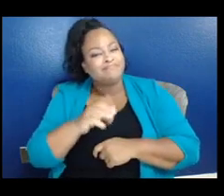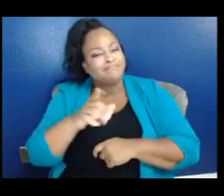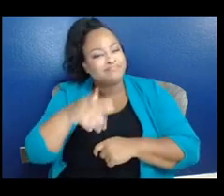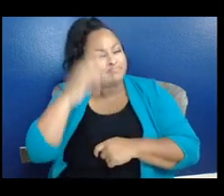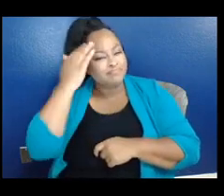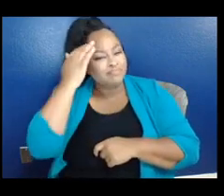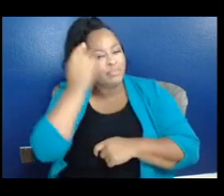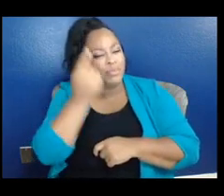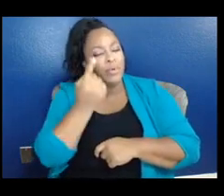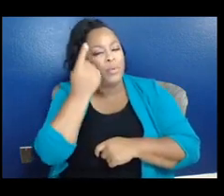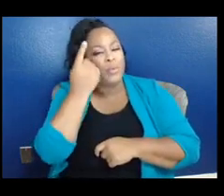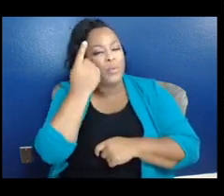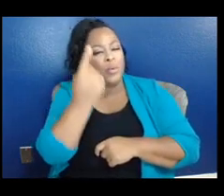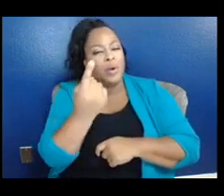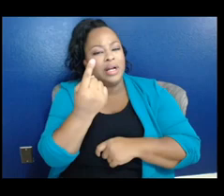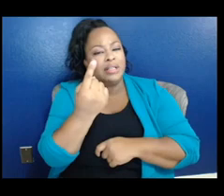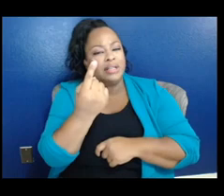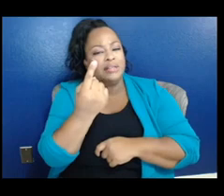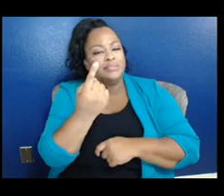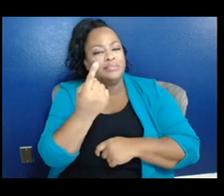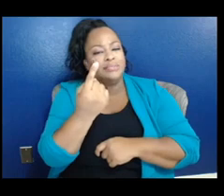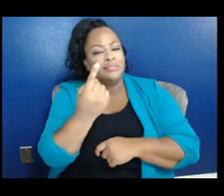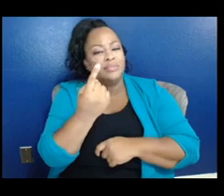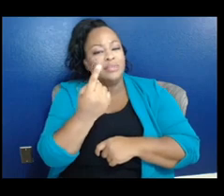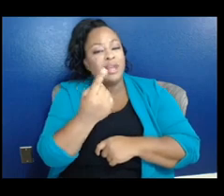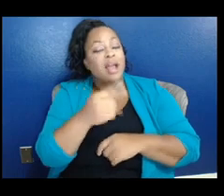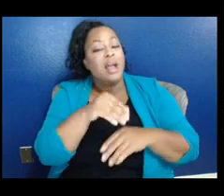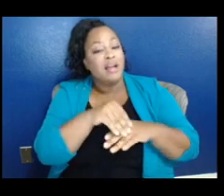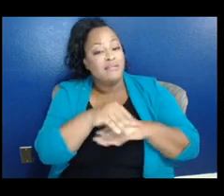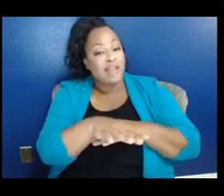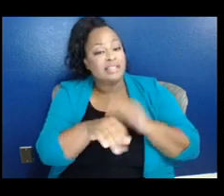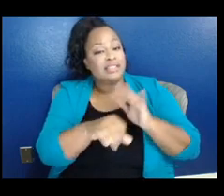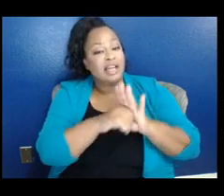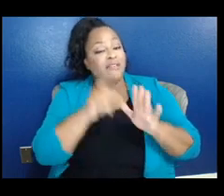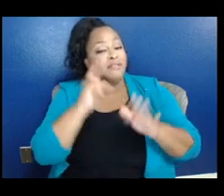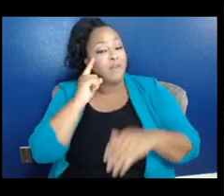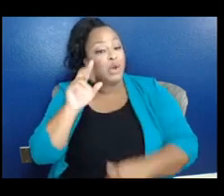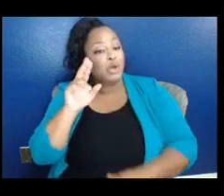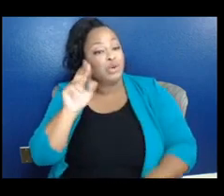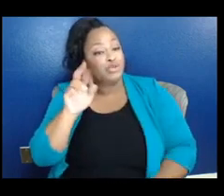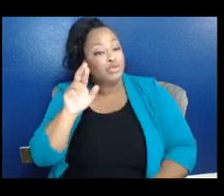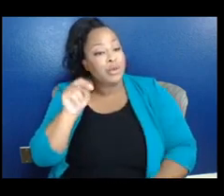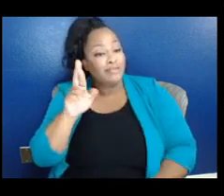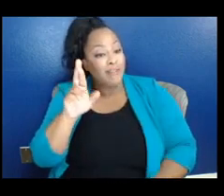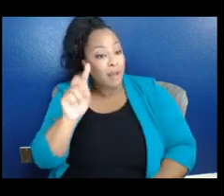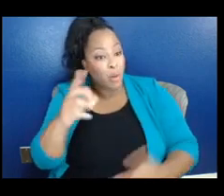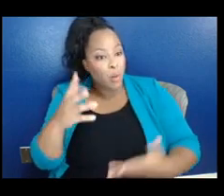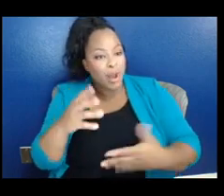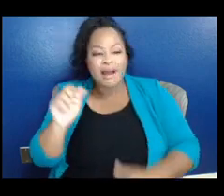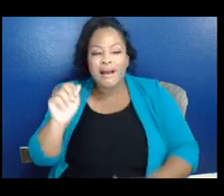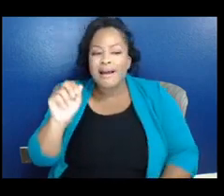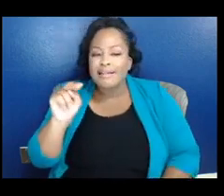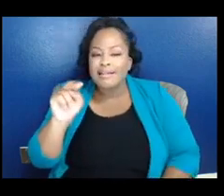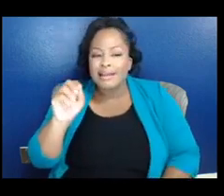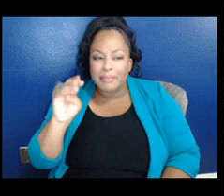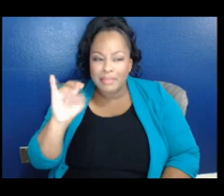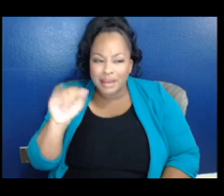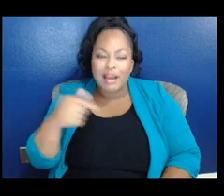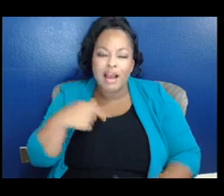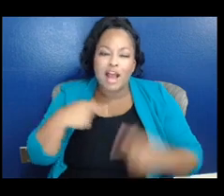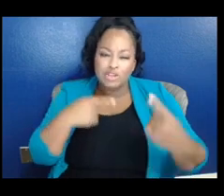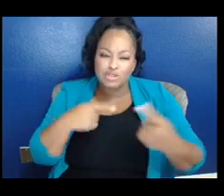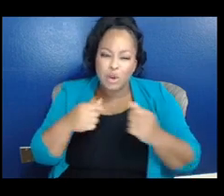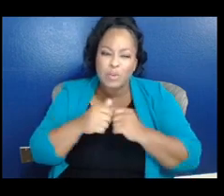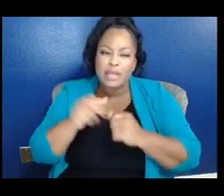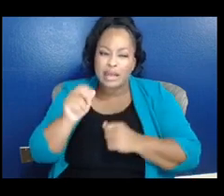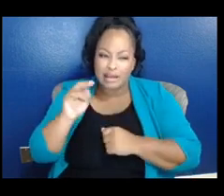Absolutely. You know, one of the effects of the symptoms of uterine fibroids is anemia. And I know I've